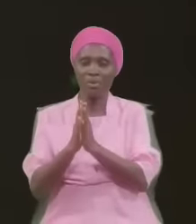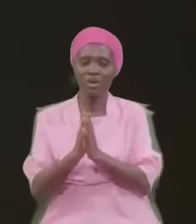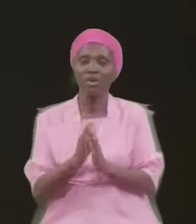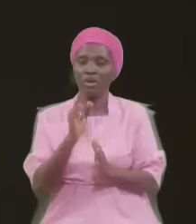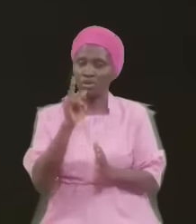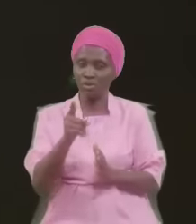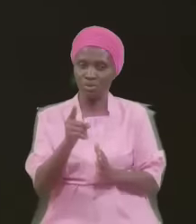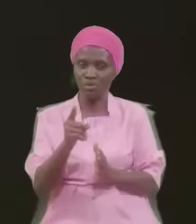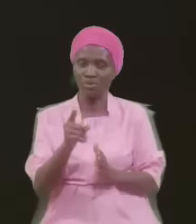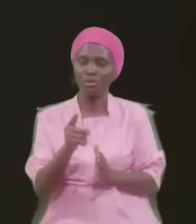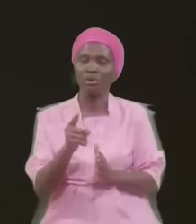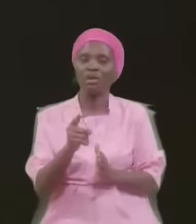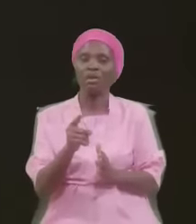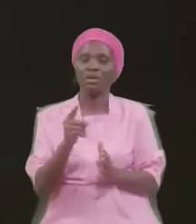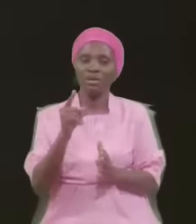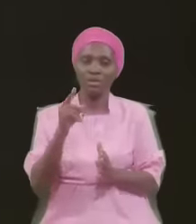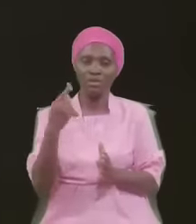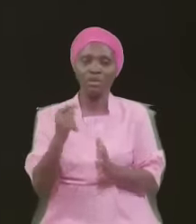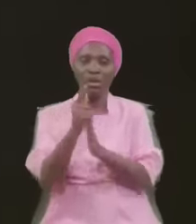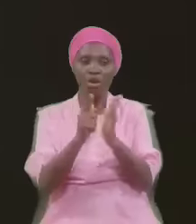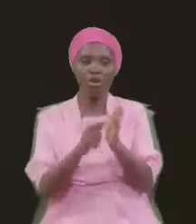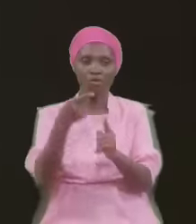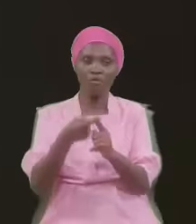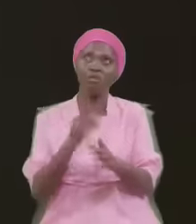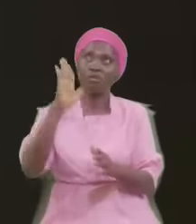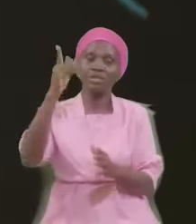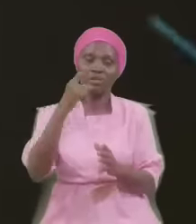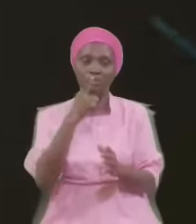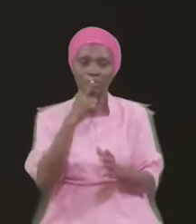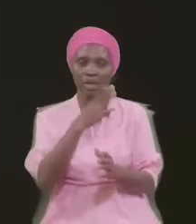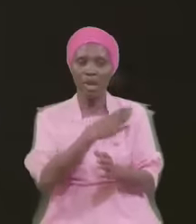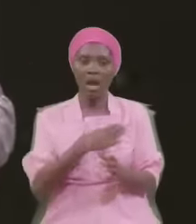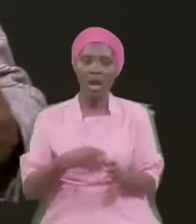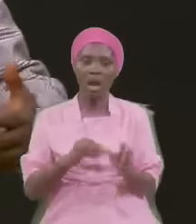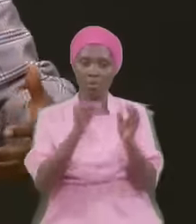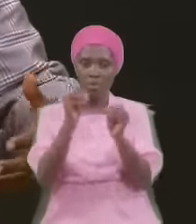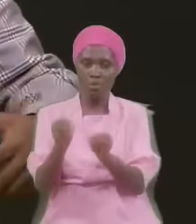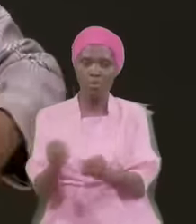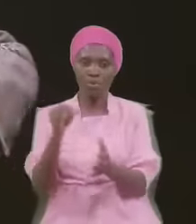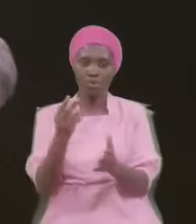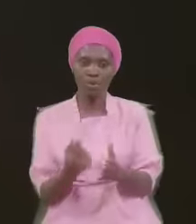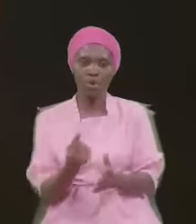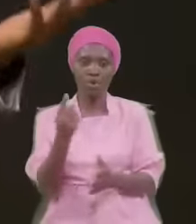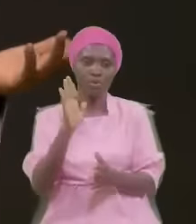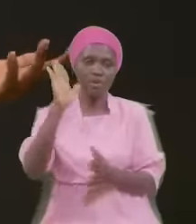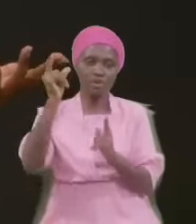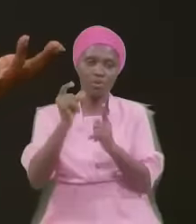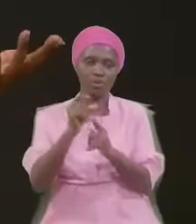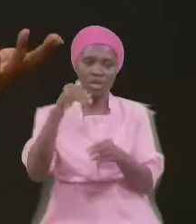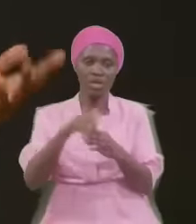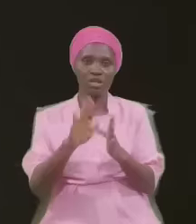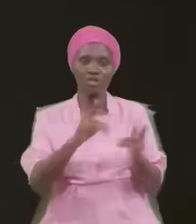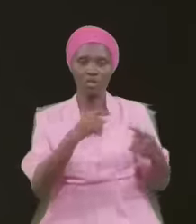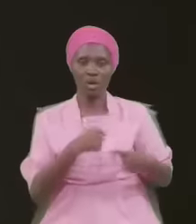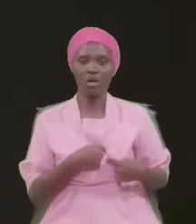lay up his words in thine heart. Kind of empty out of your